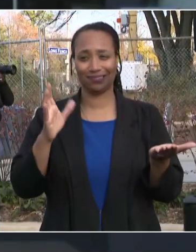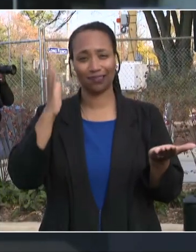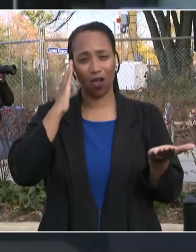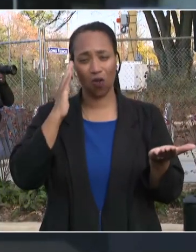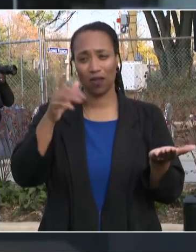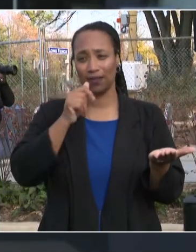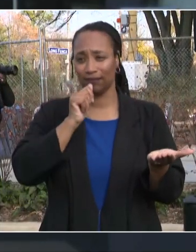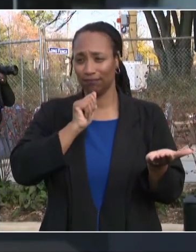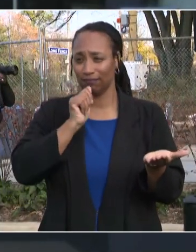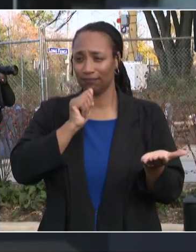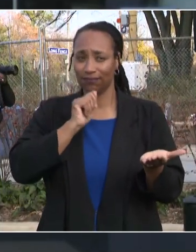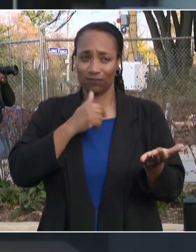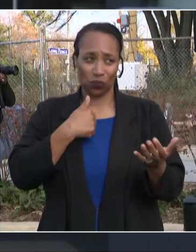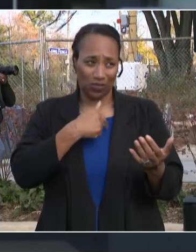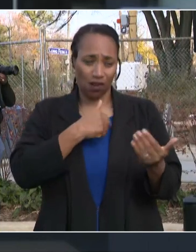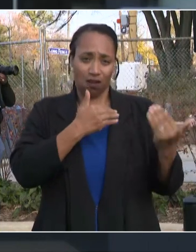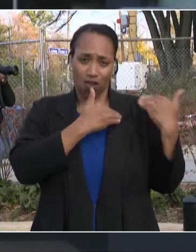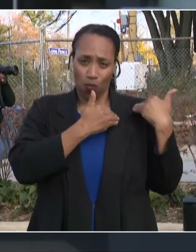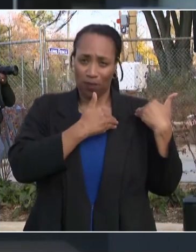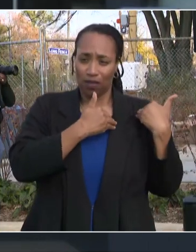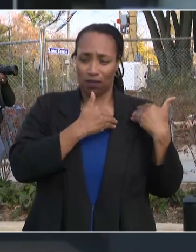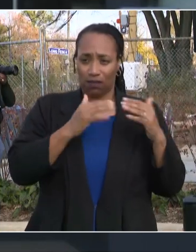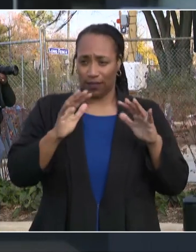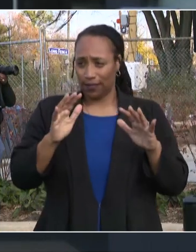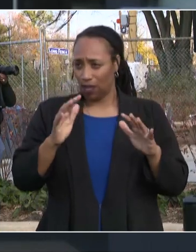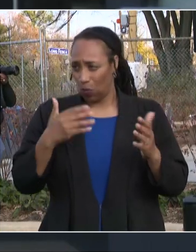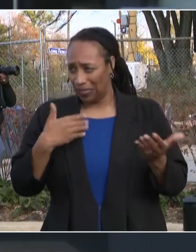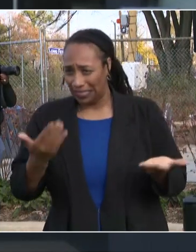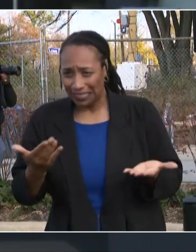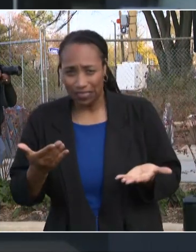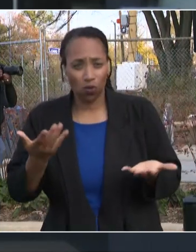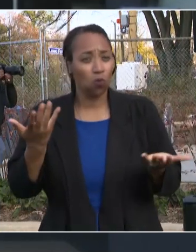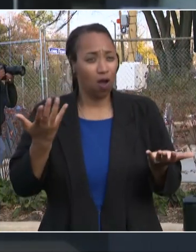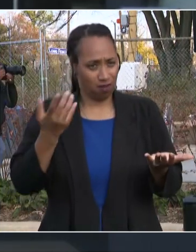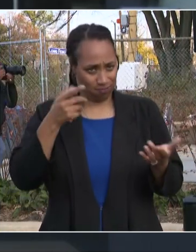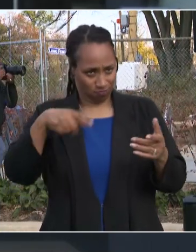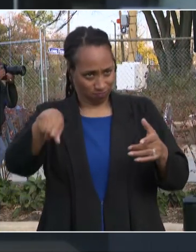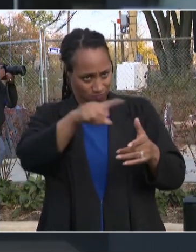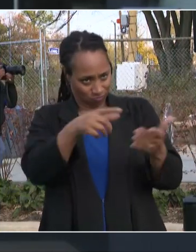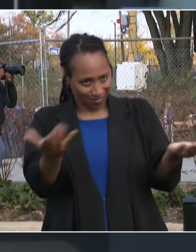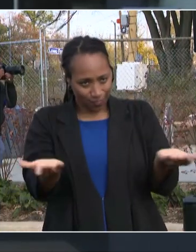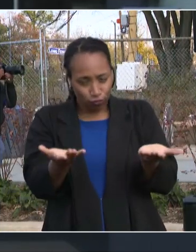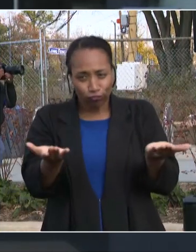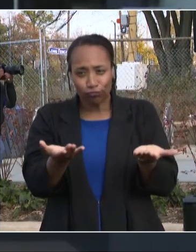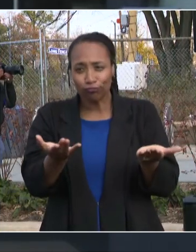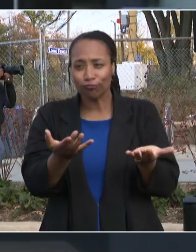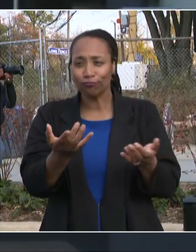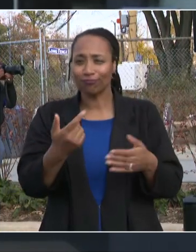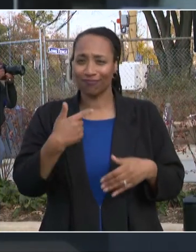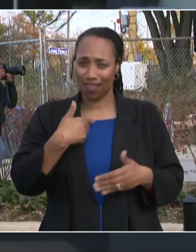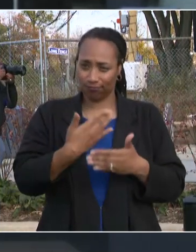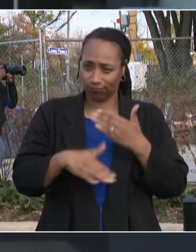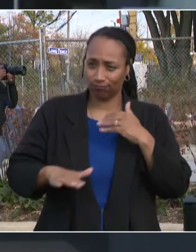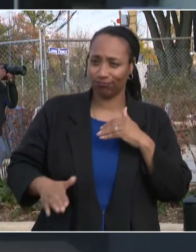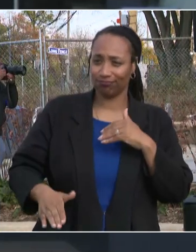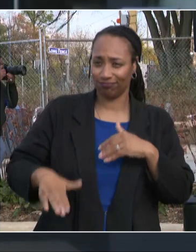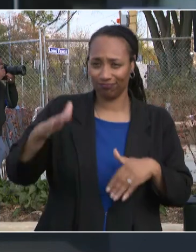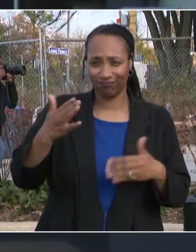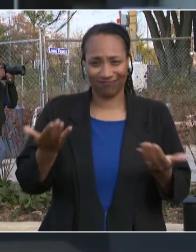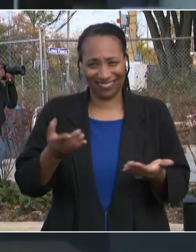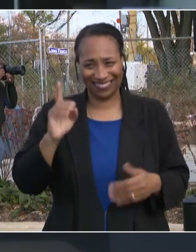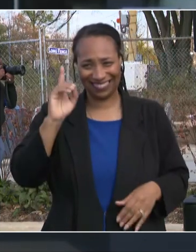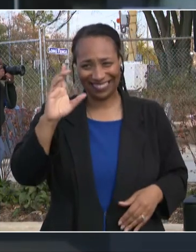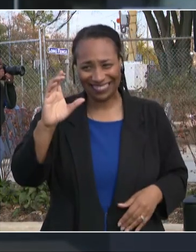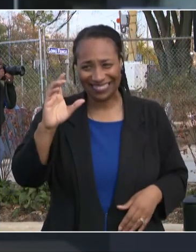accountable. We are only here because of you. As a native Washingtonian, I stand with you. I